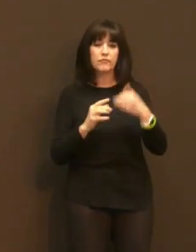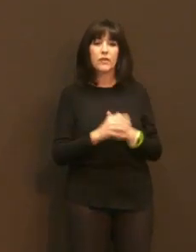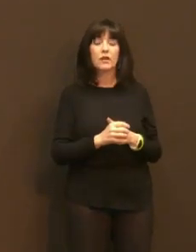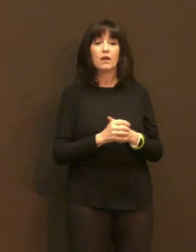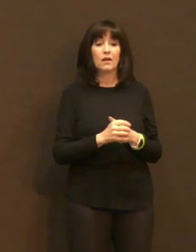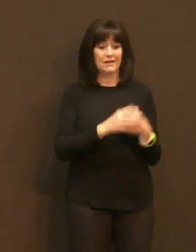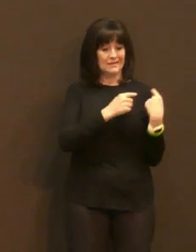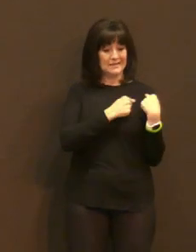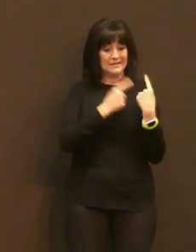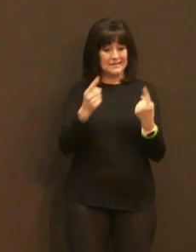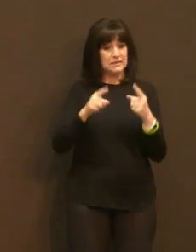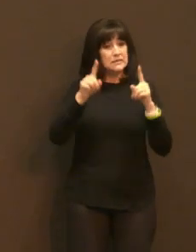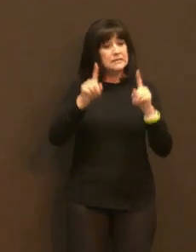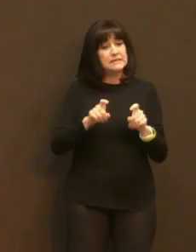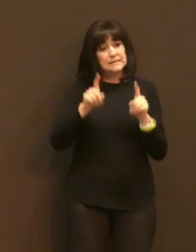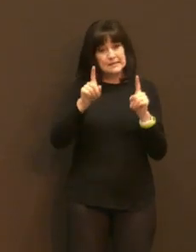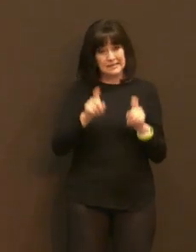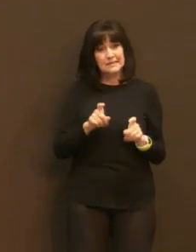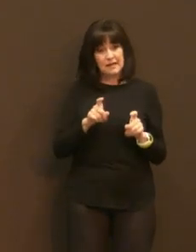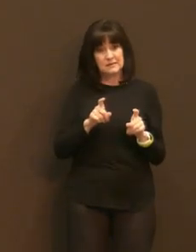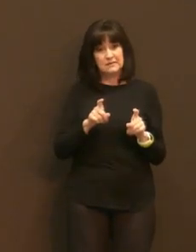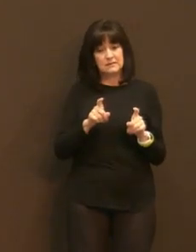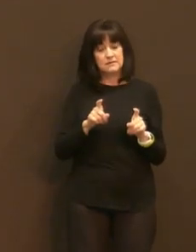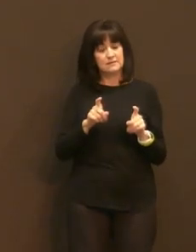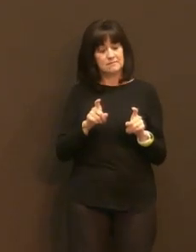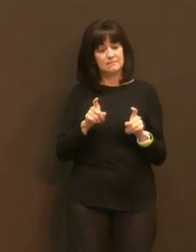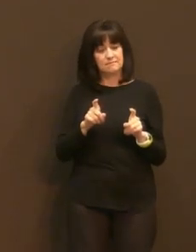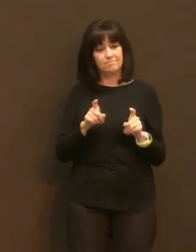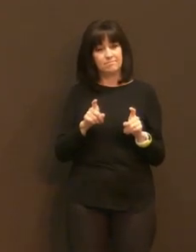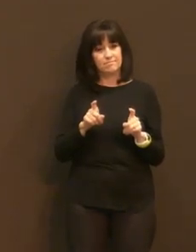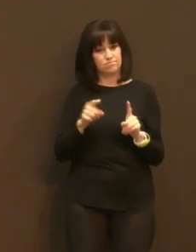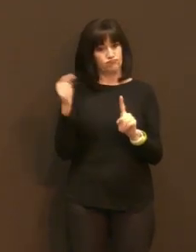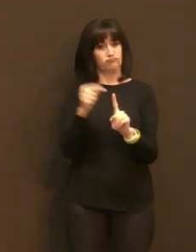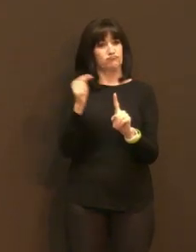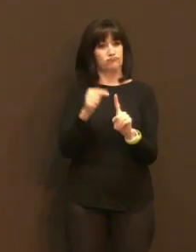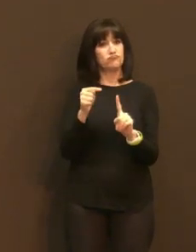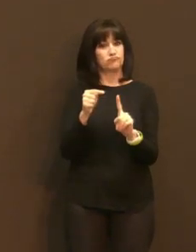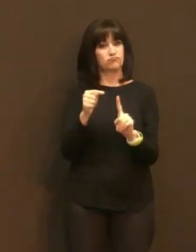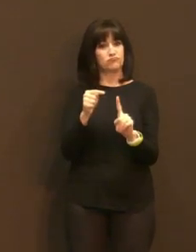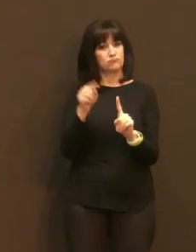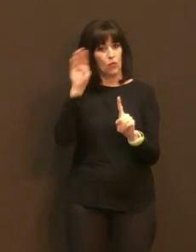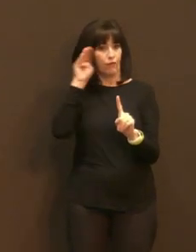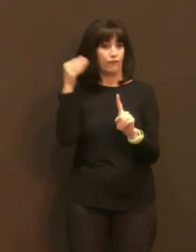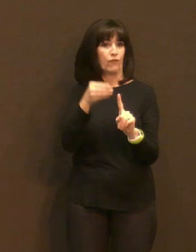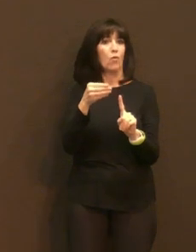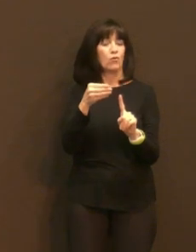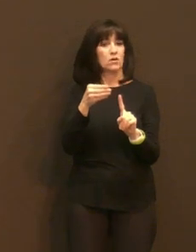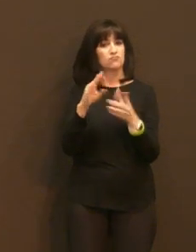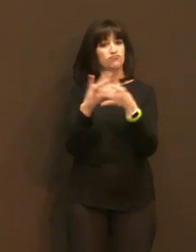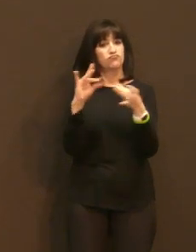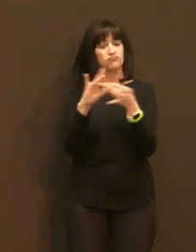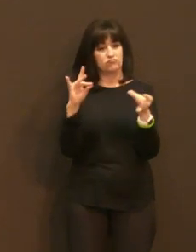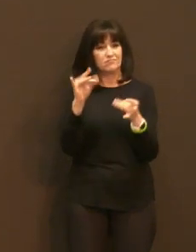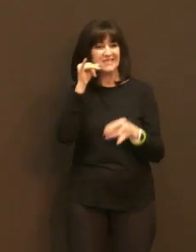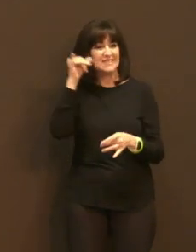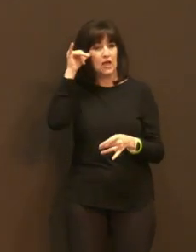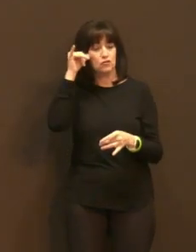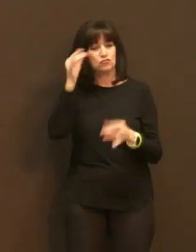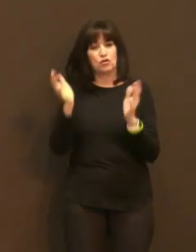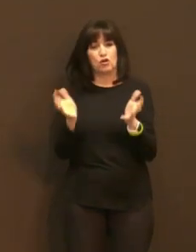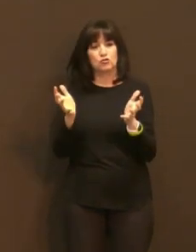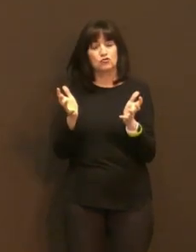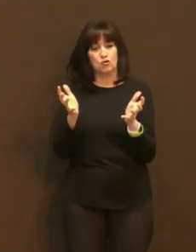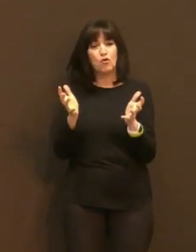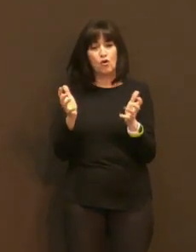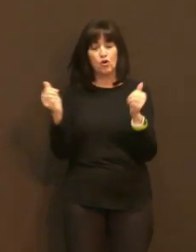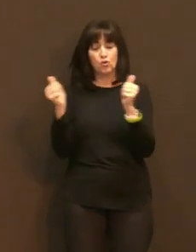our White House call yesterday, that was the biggest question of all the governors for the White House task force,